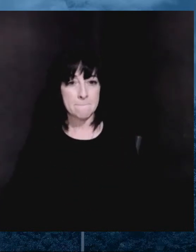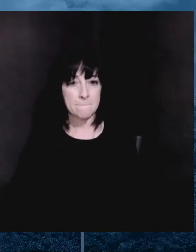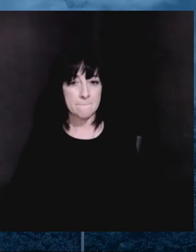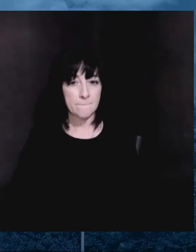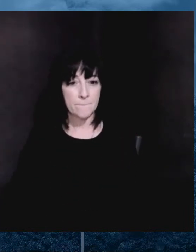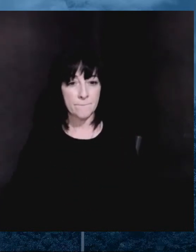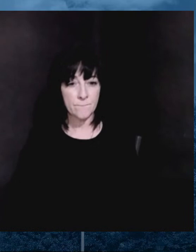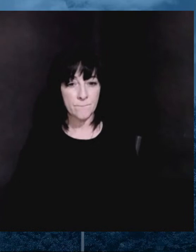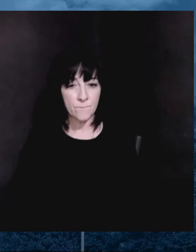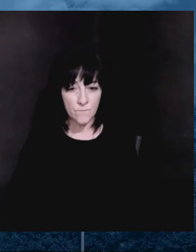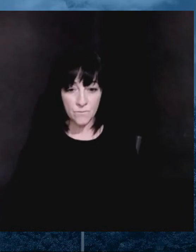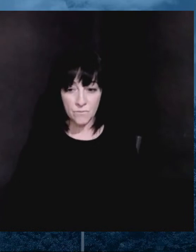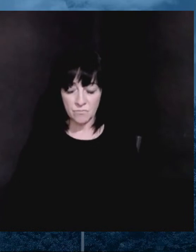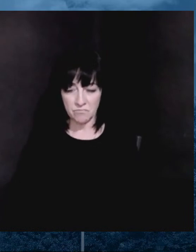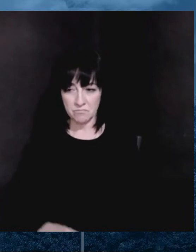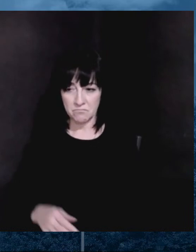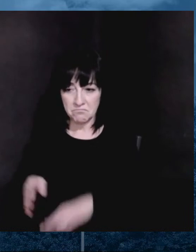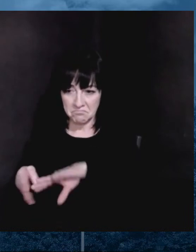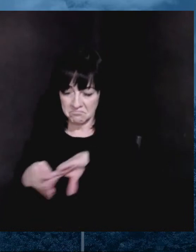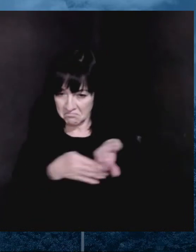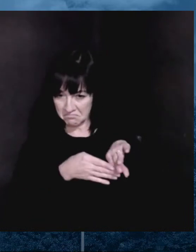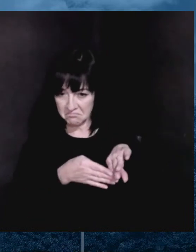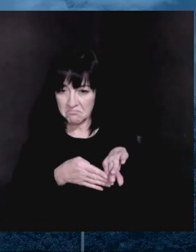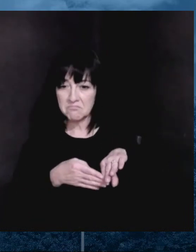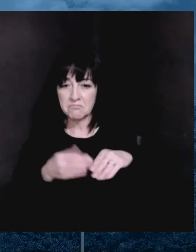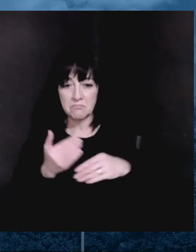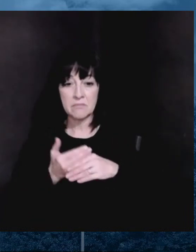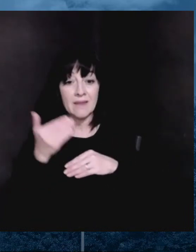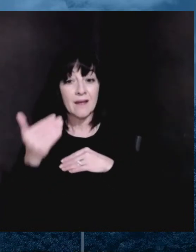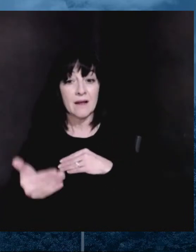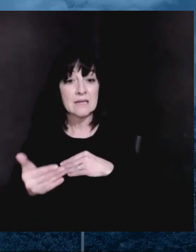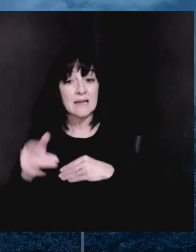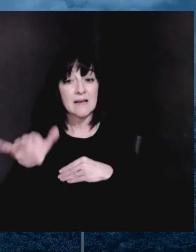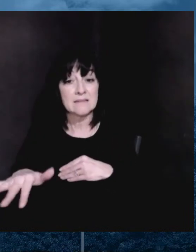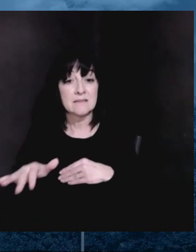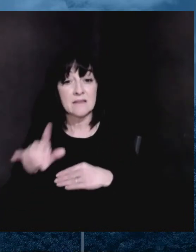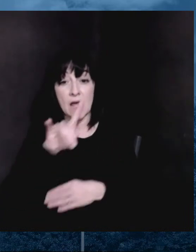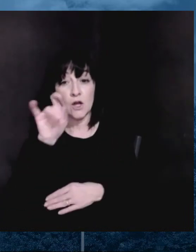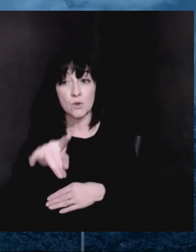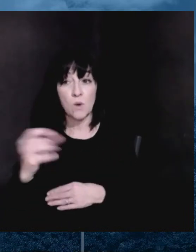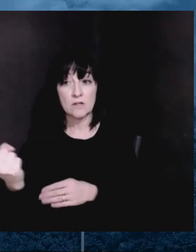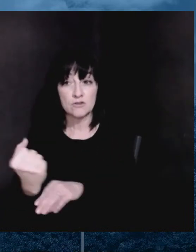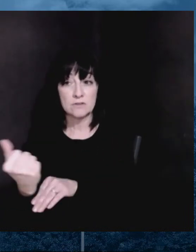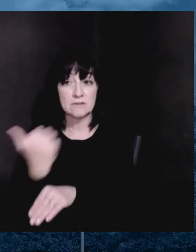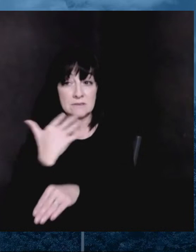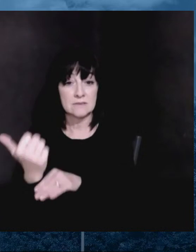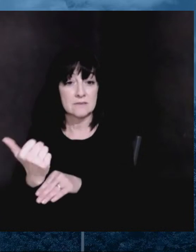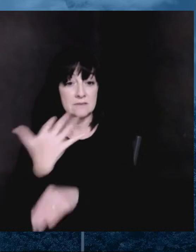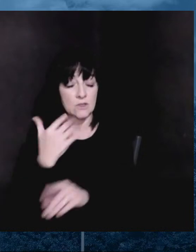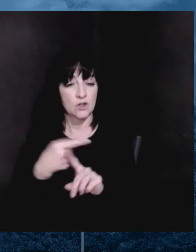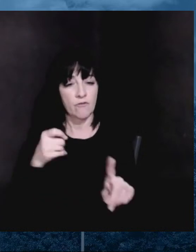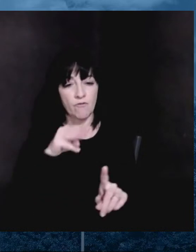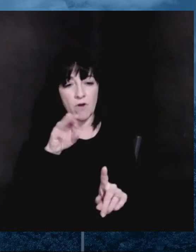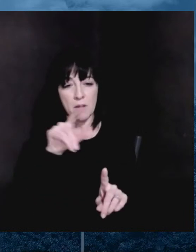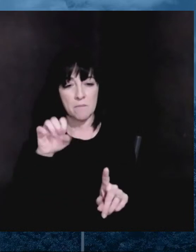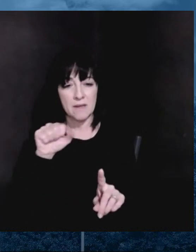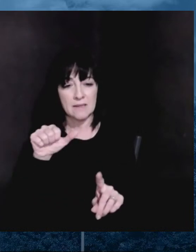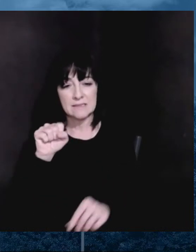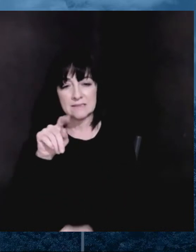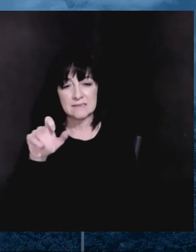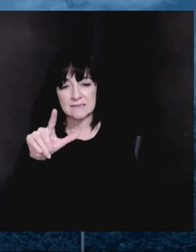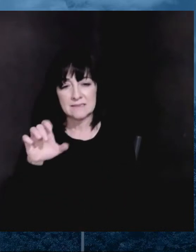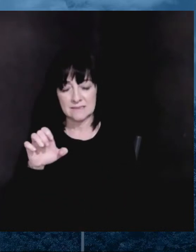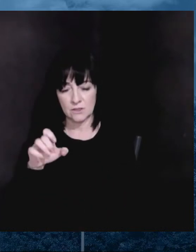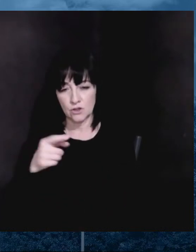All right, next we'll go to our pre-submitted questions. First, we have a question from Melissa Steele at Cape Gazette. She asks,